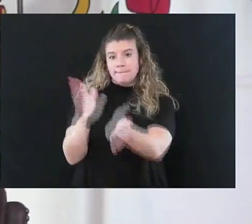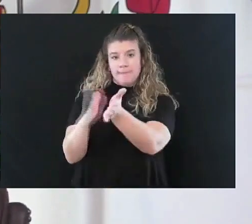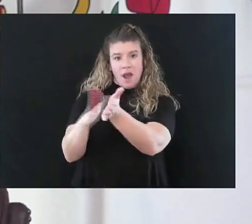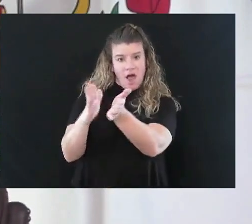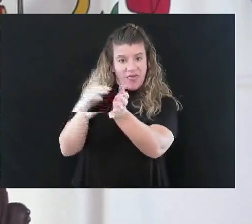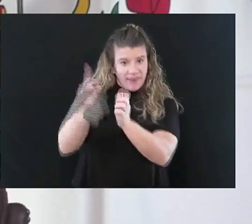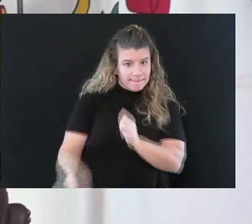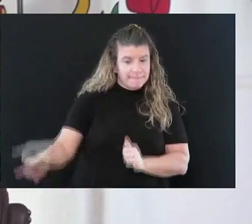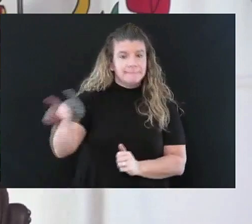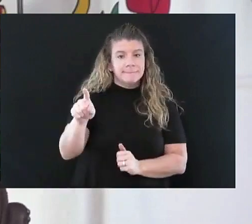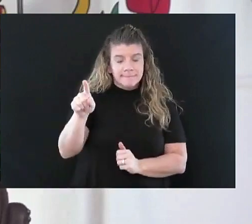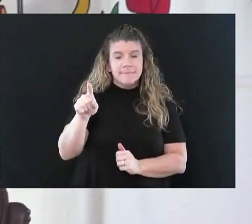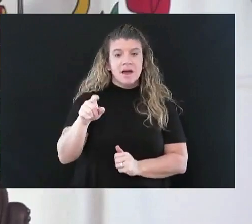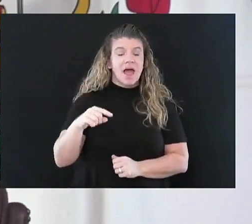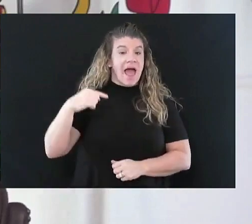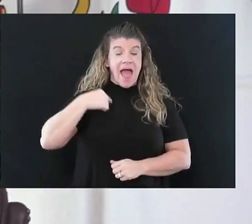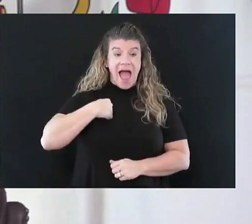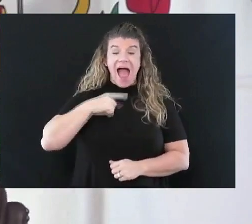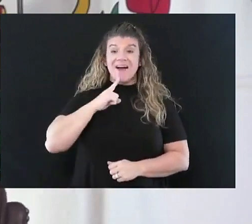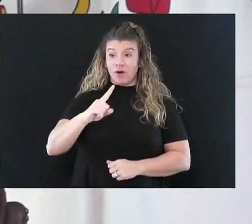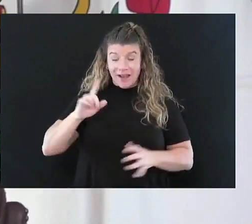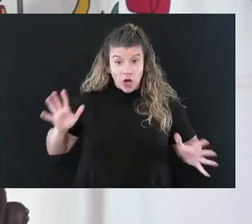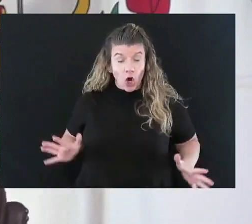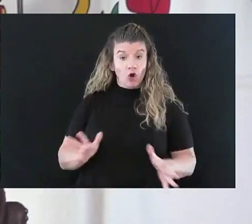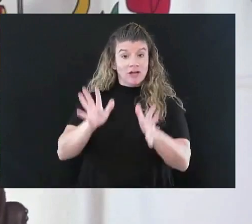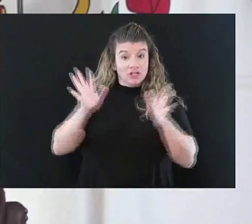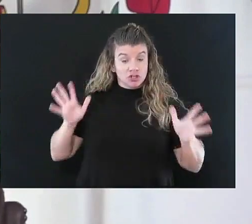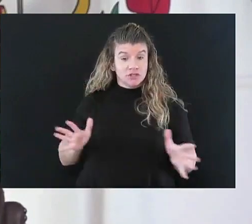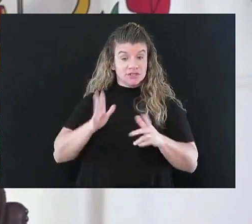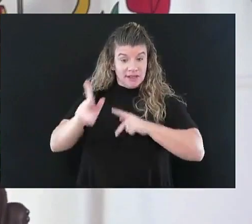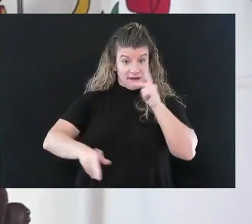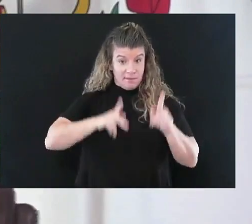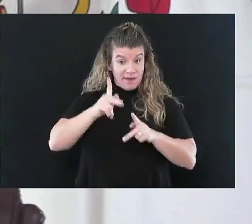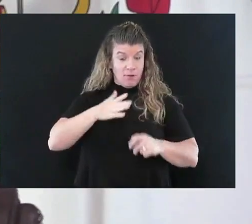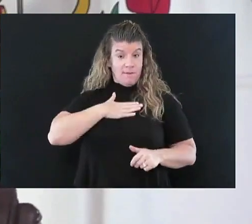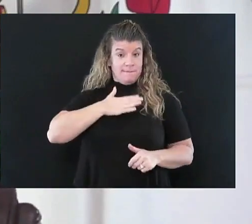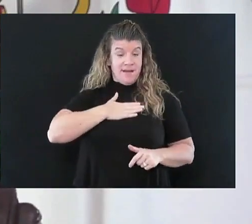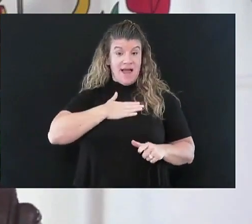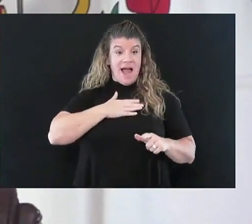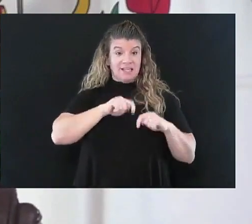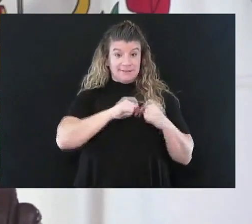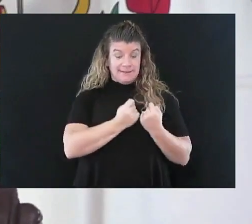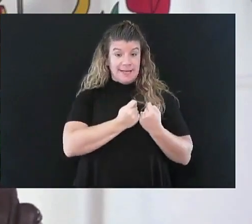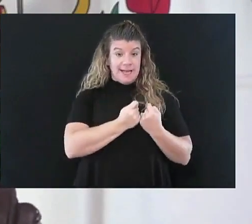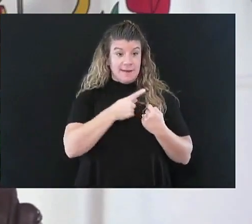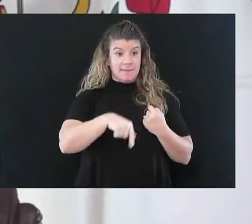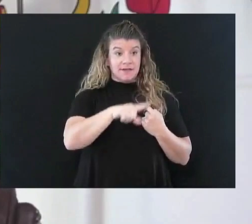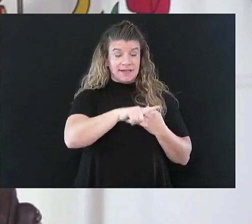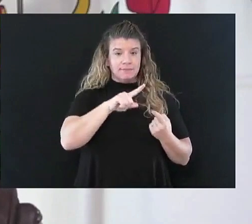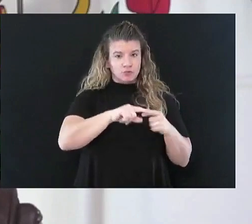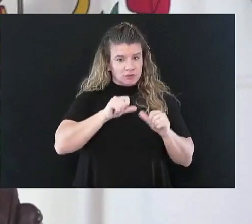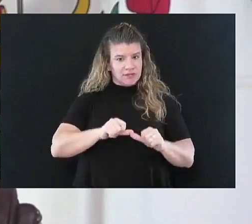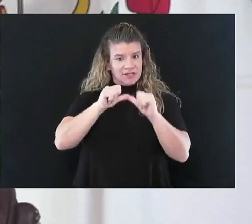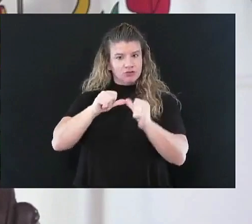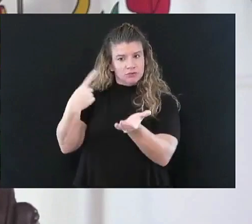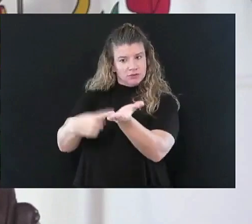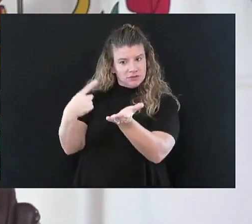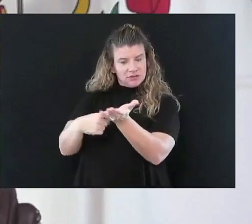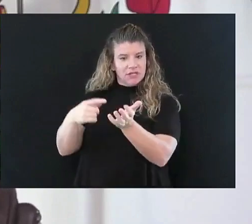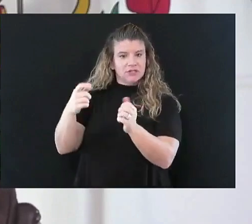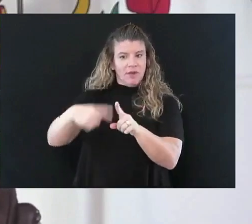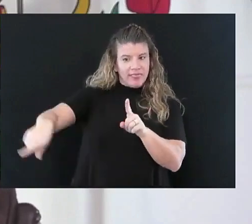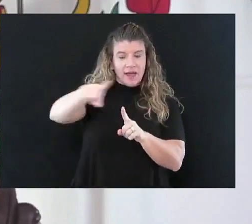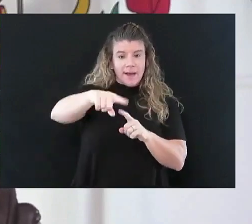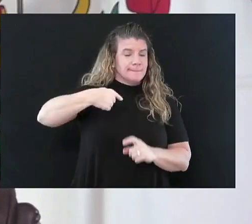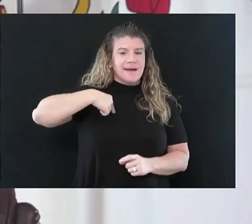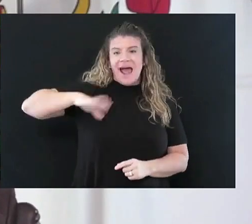every way. I have encouraged the people within my administration to have ongoing talks with them and everything. I